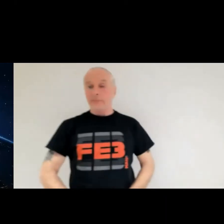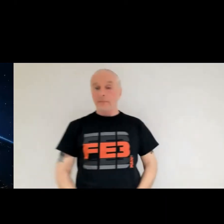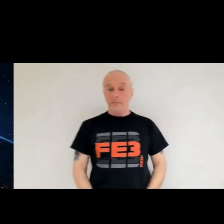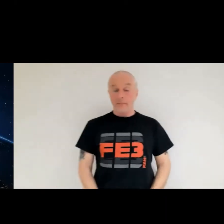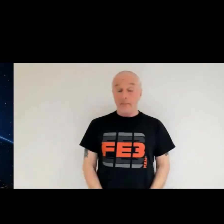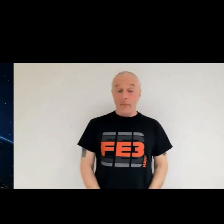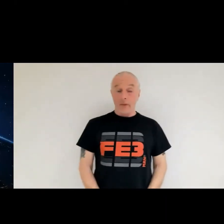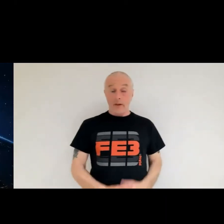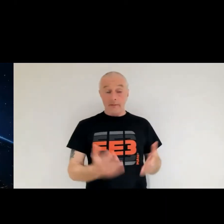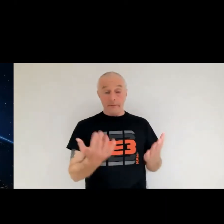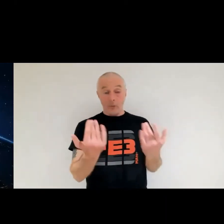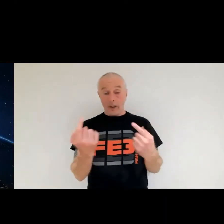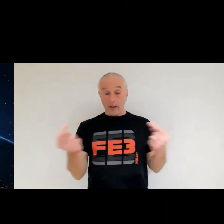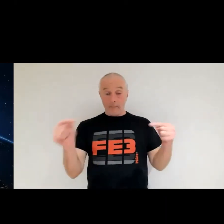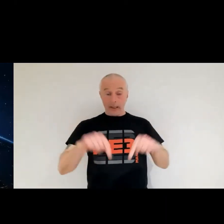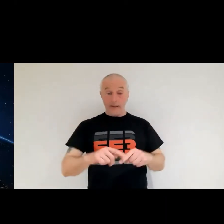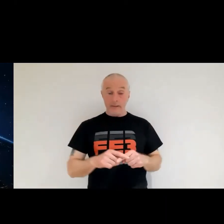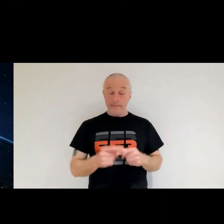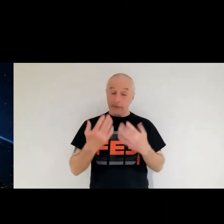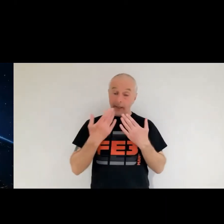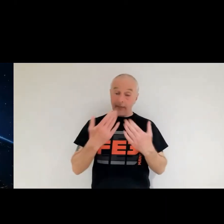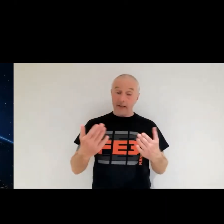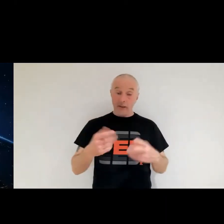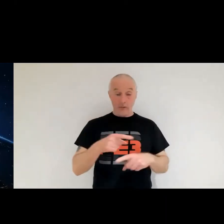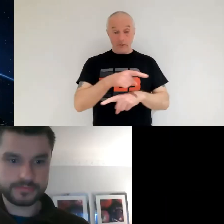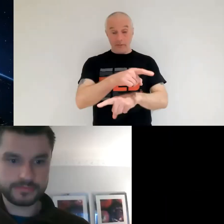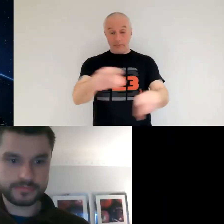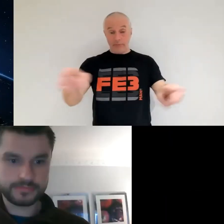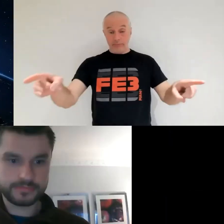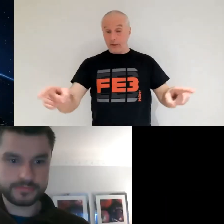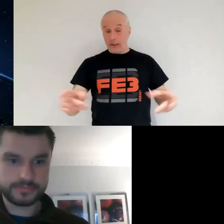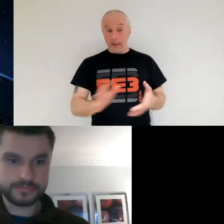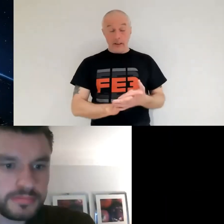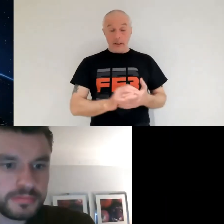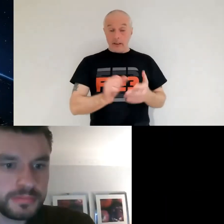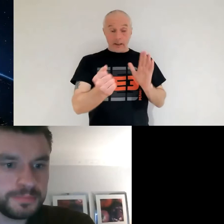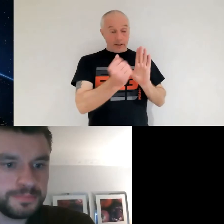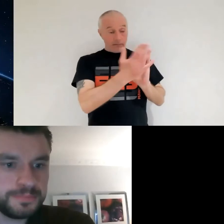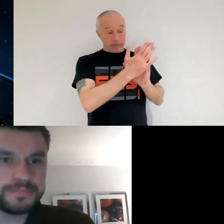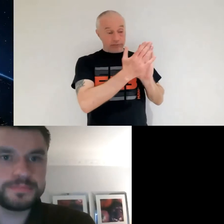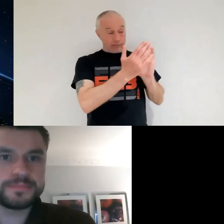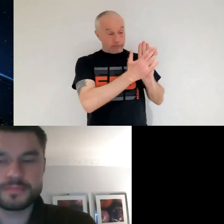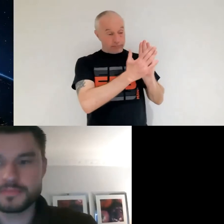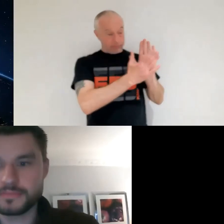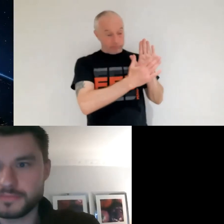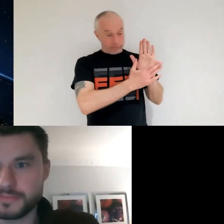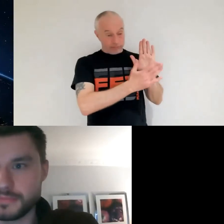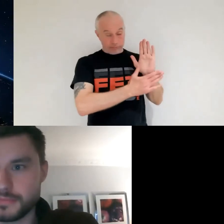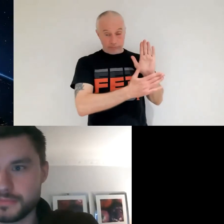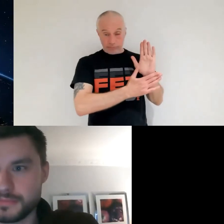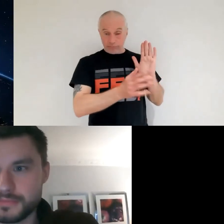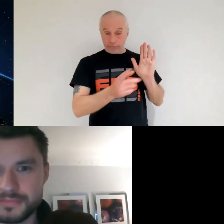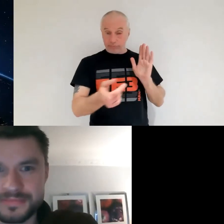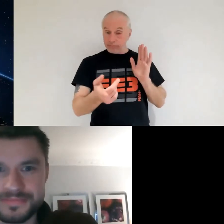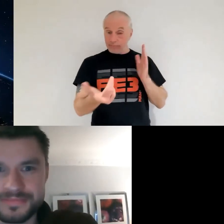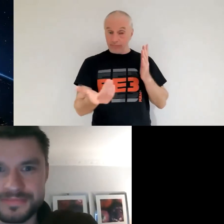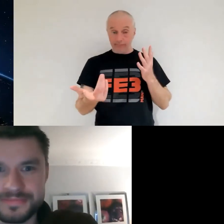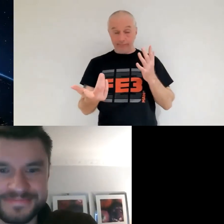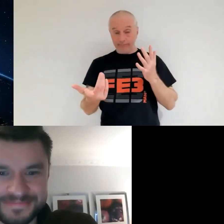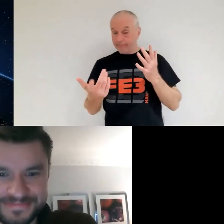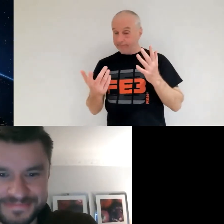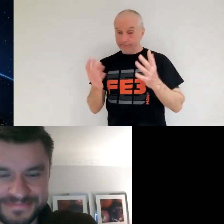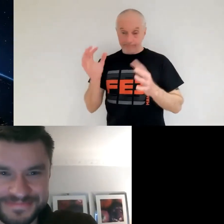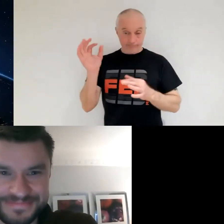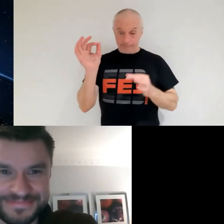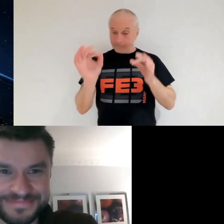Welcome back, everybody, and thank you to everyone who's posted questions. Tommy, you may live to